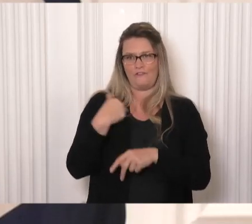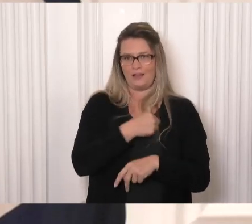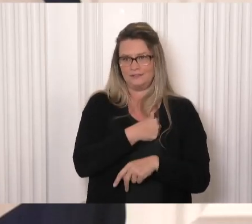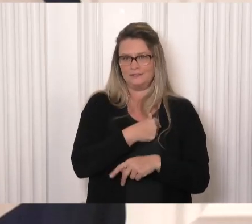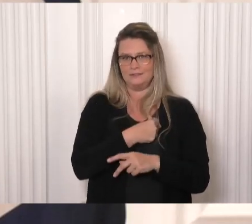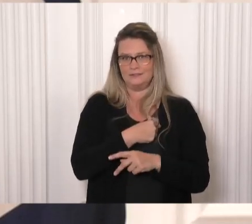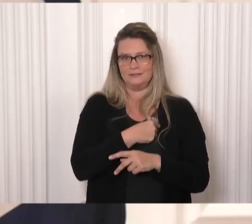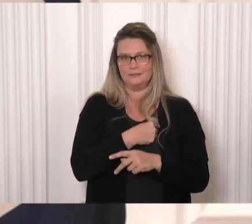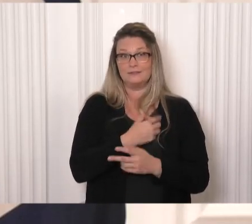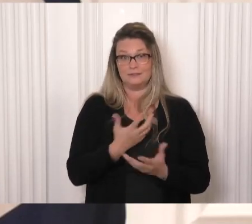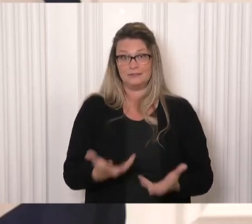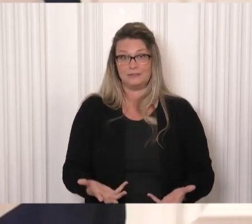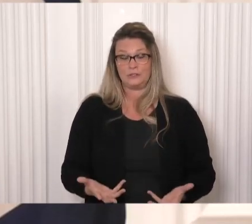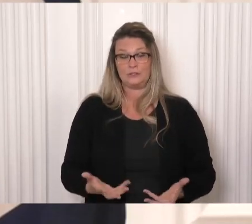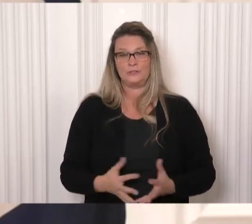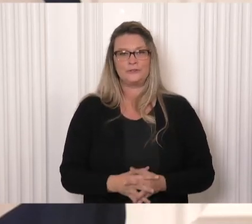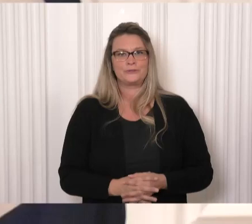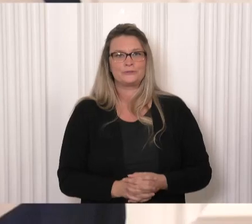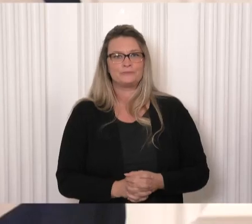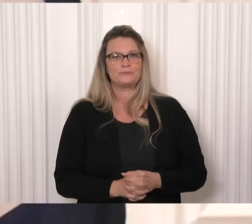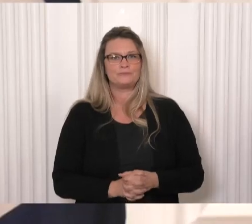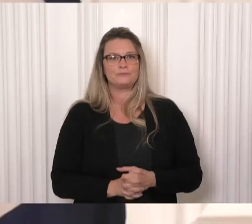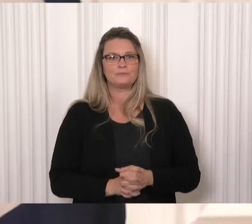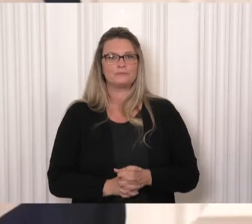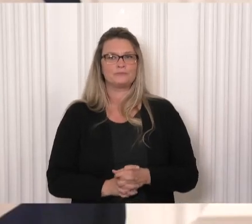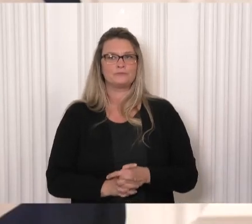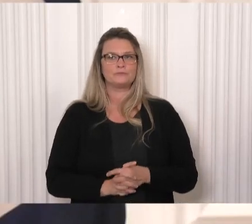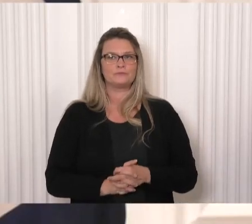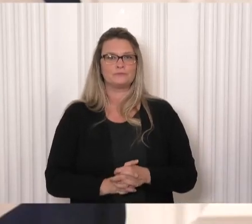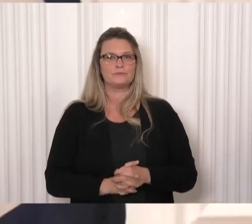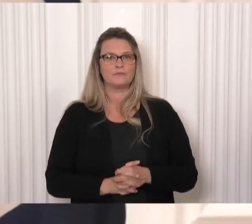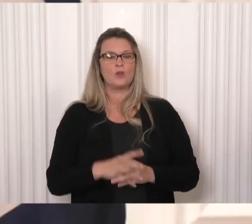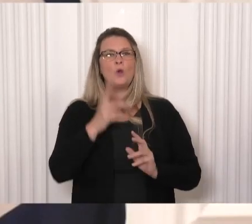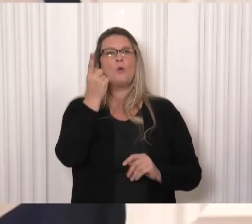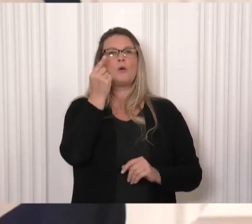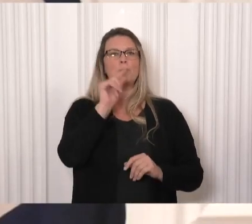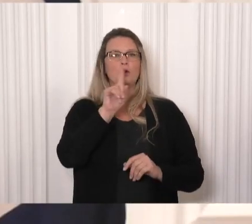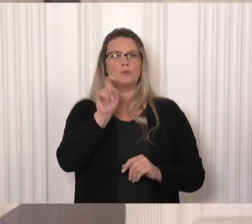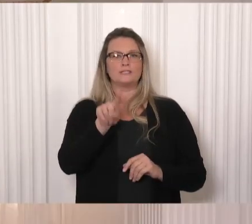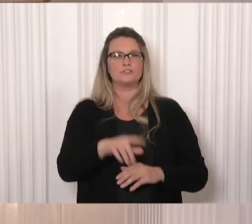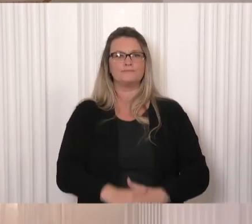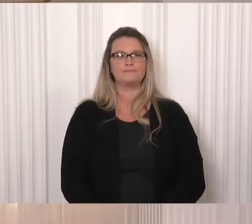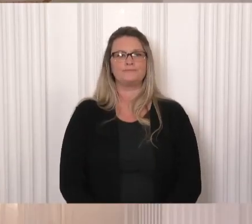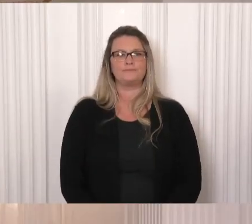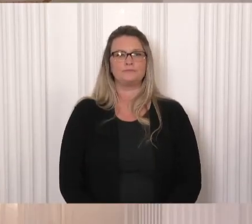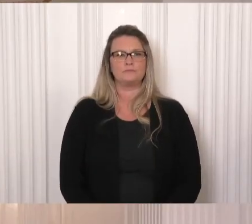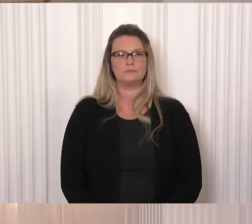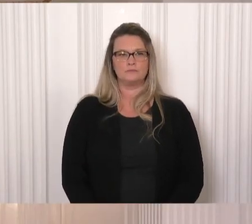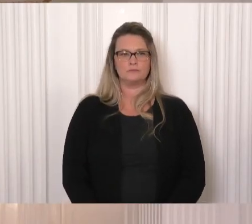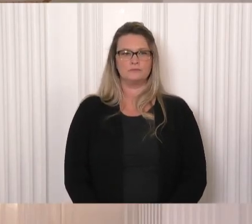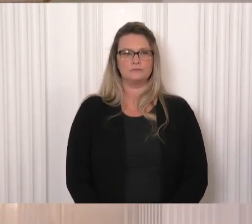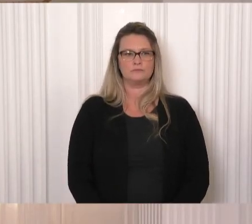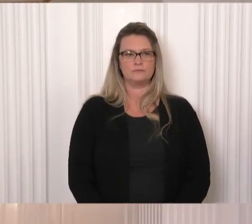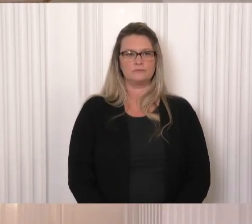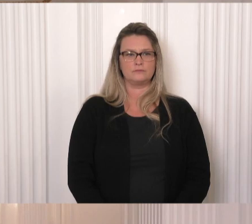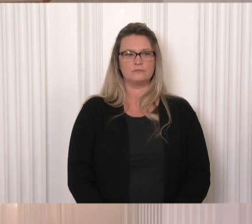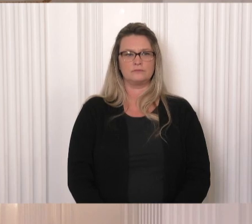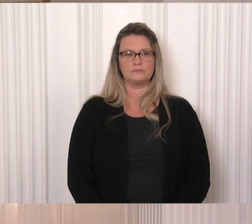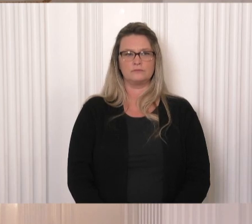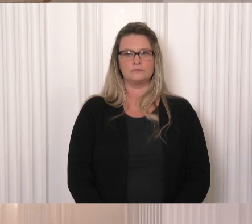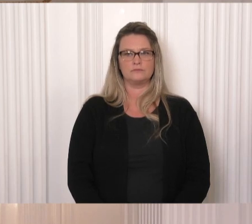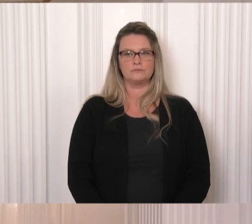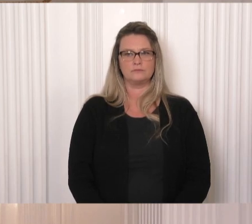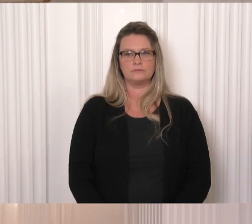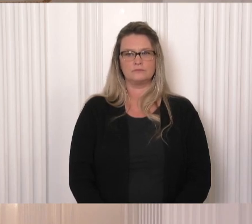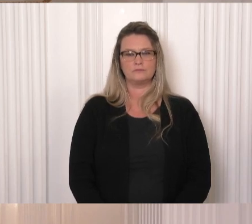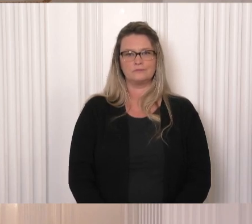listen, have we got more questions, Jordan? All right, one more. Okay, let's go. Okay, next, coming back to Brad McElhenney for